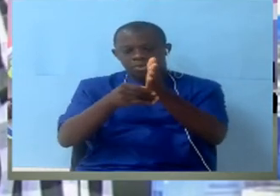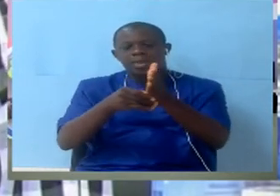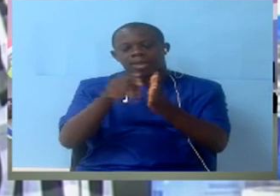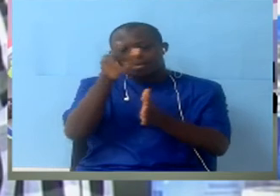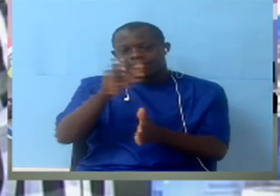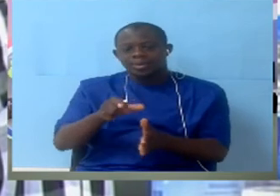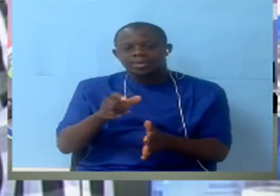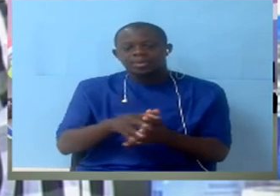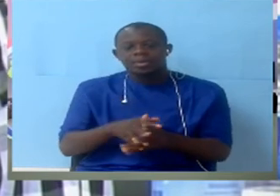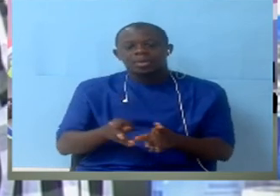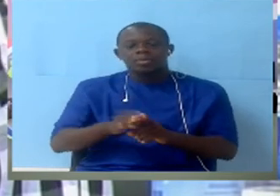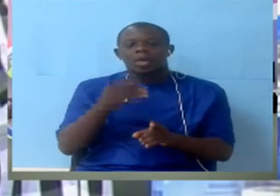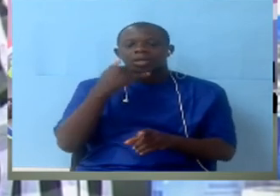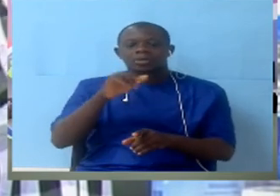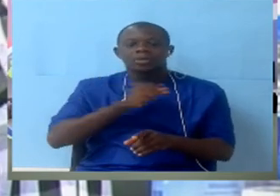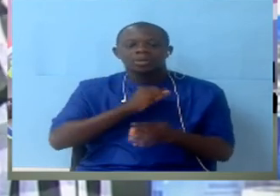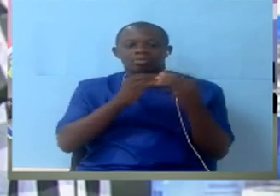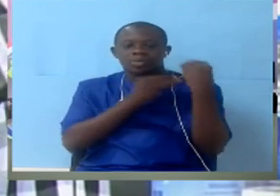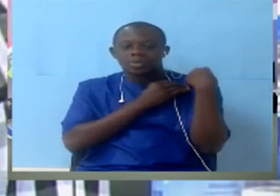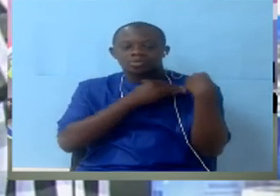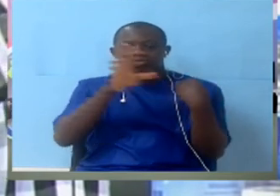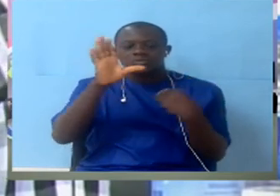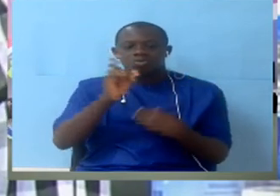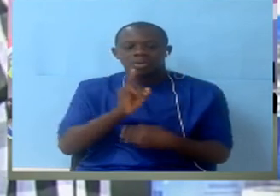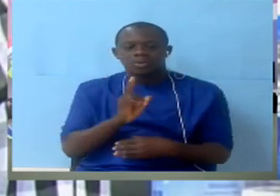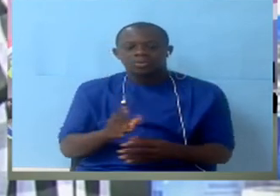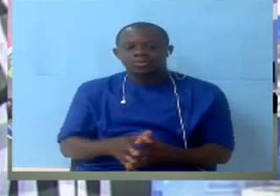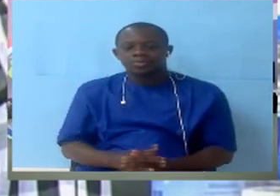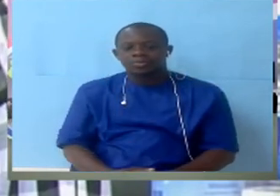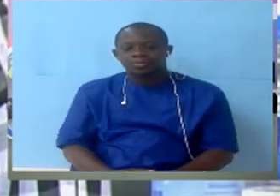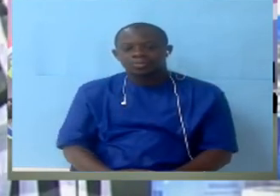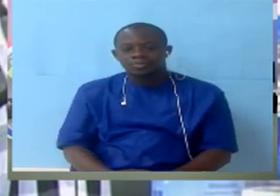What was its role?